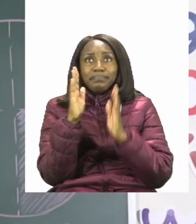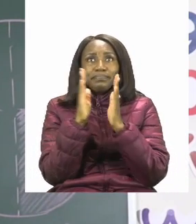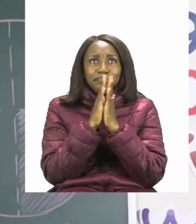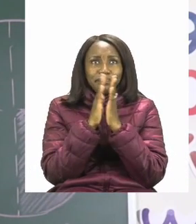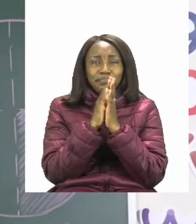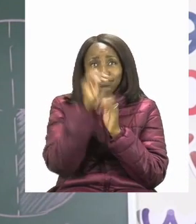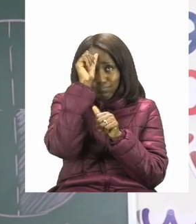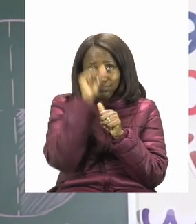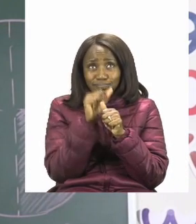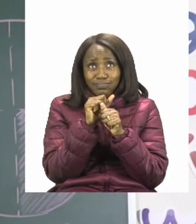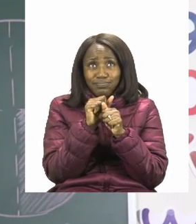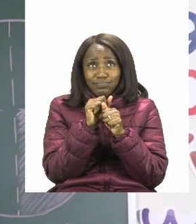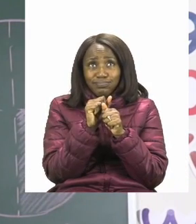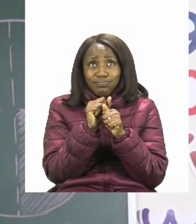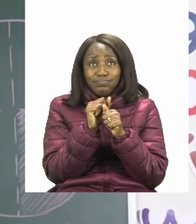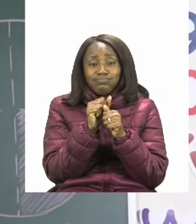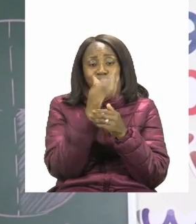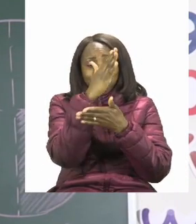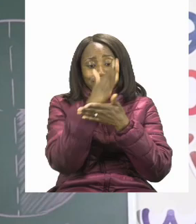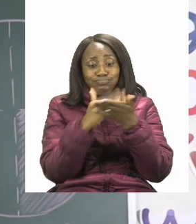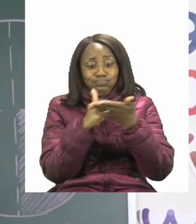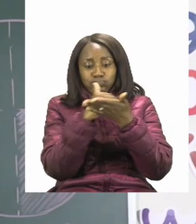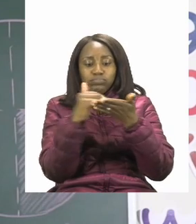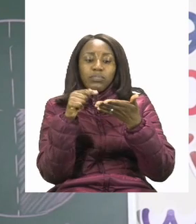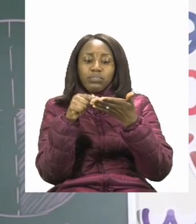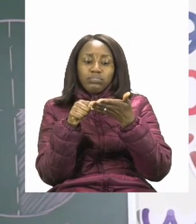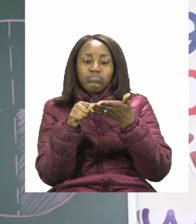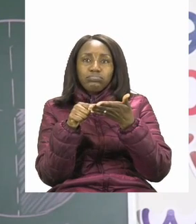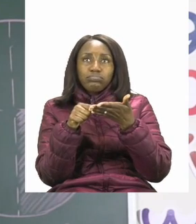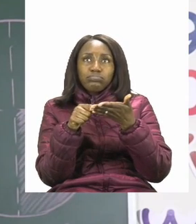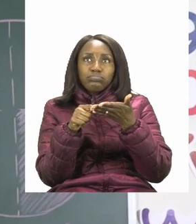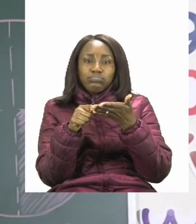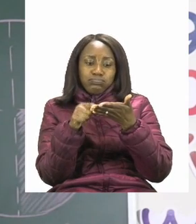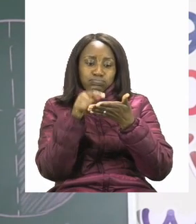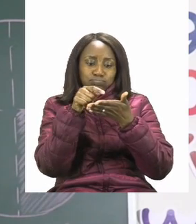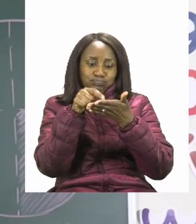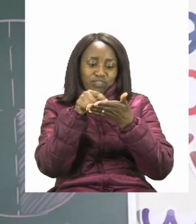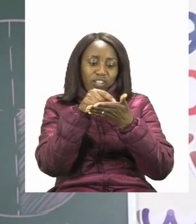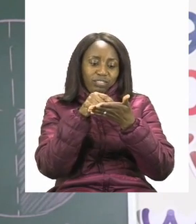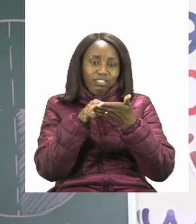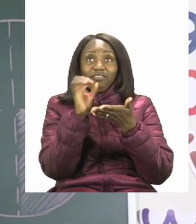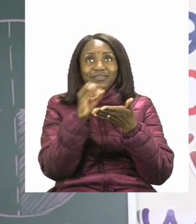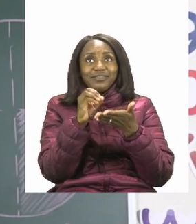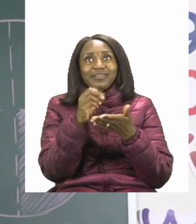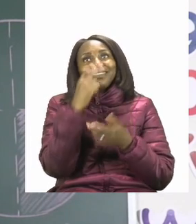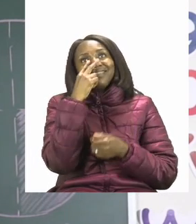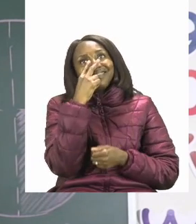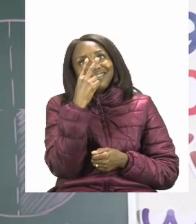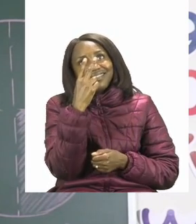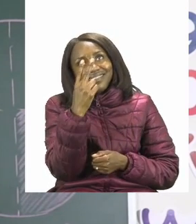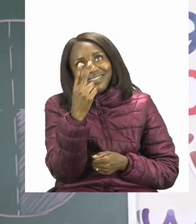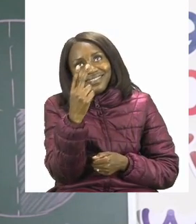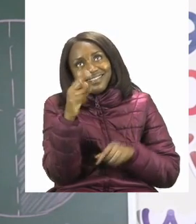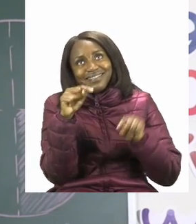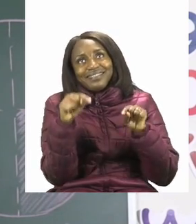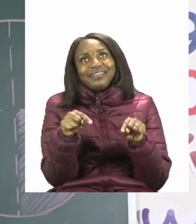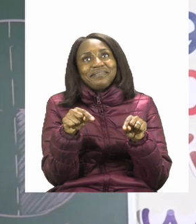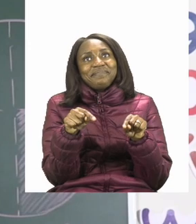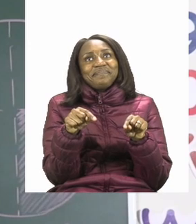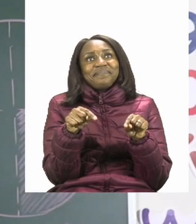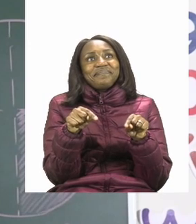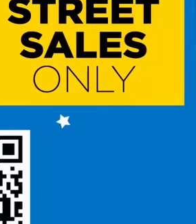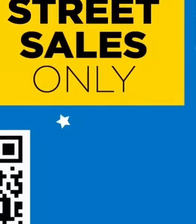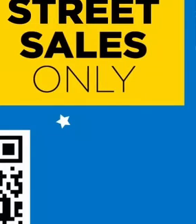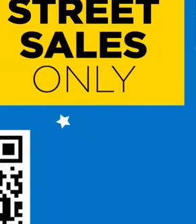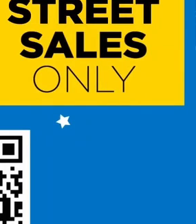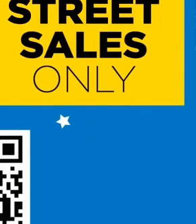one quarter is just half of a half. I'll see you soon after the advert break.